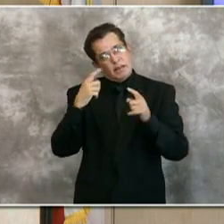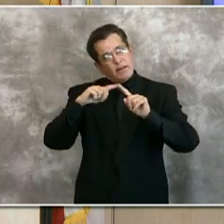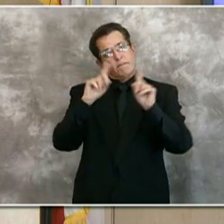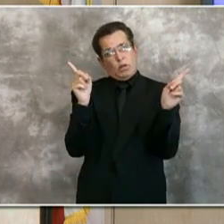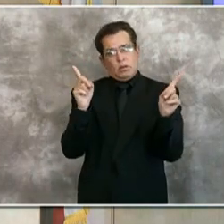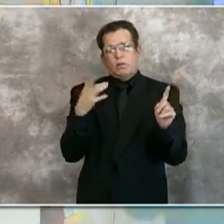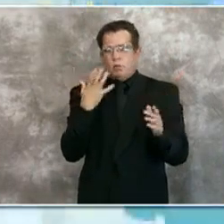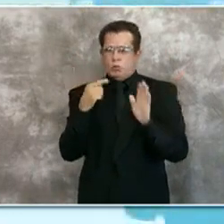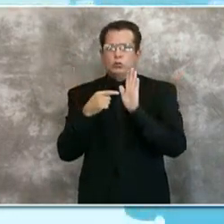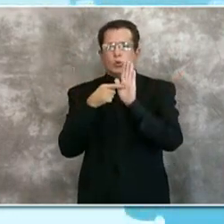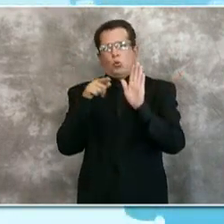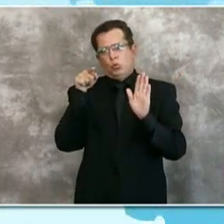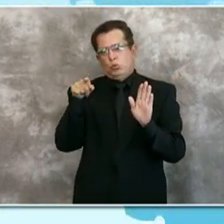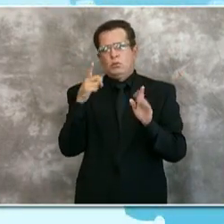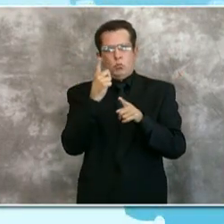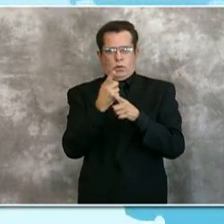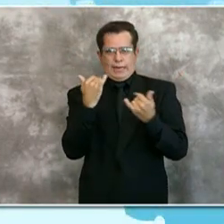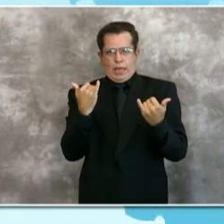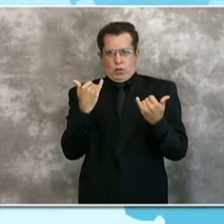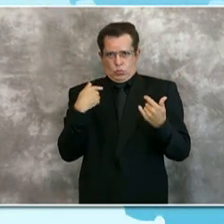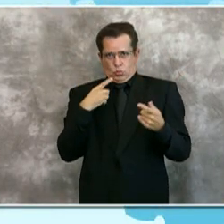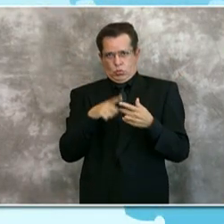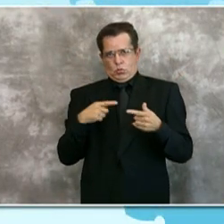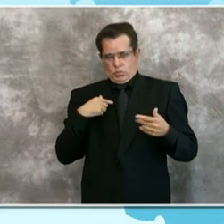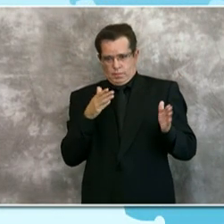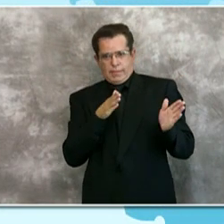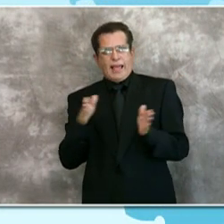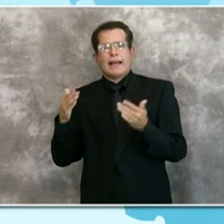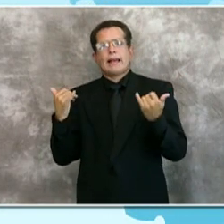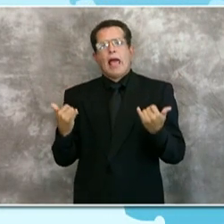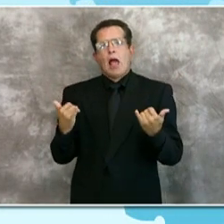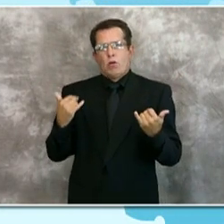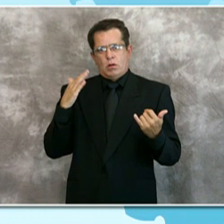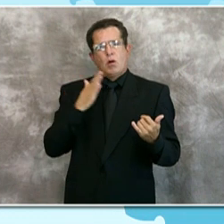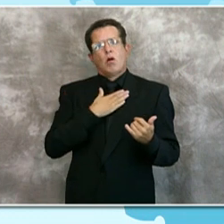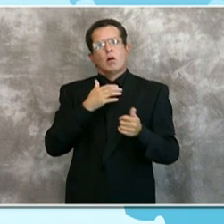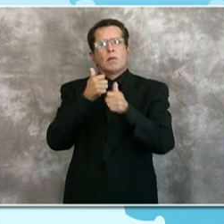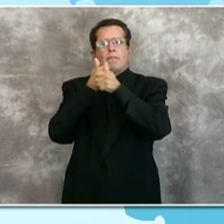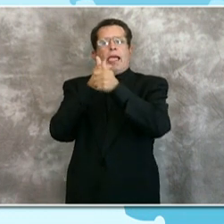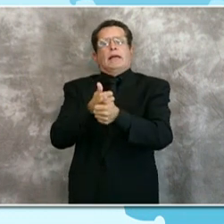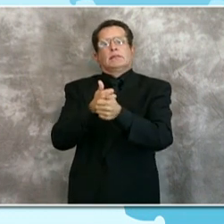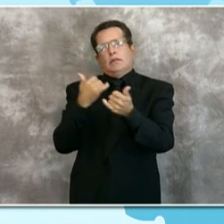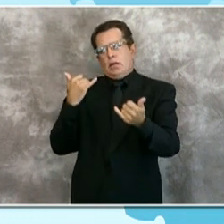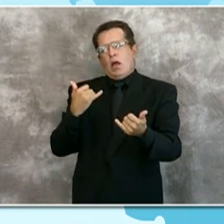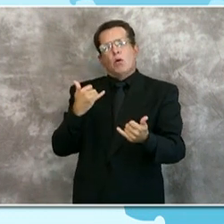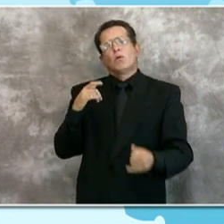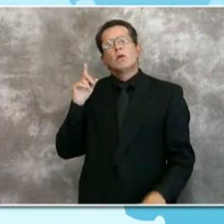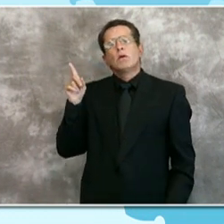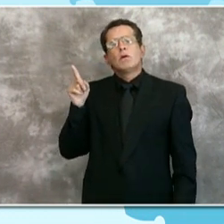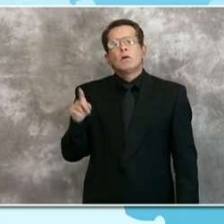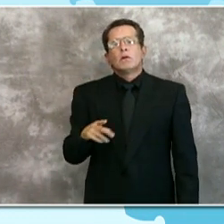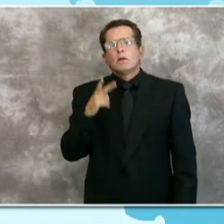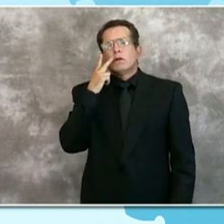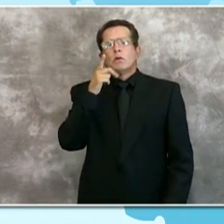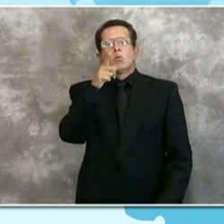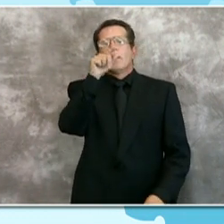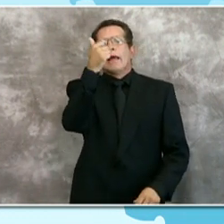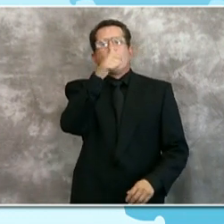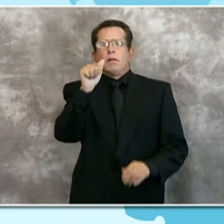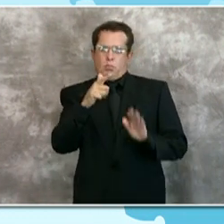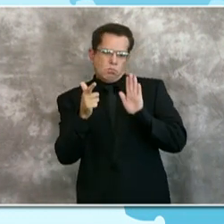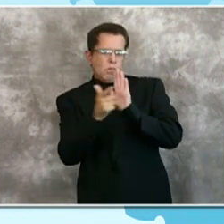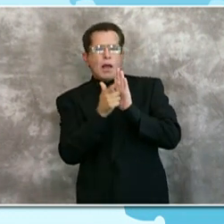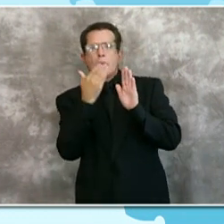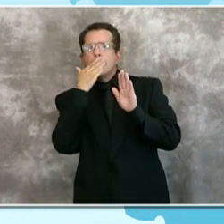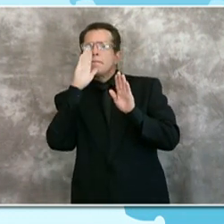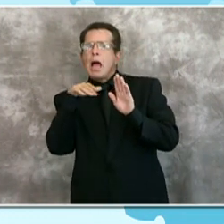to walk you through what we are currently doing. The current compliance effort really focuses on, number 1, the egregious cases we've seen.